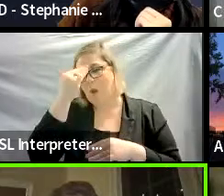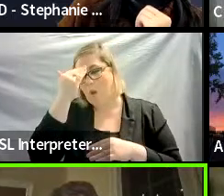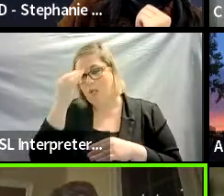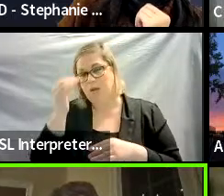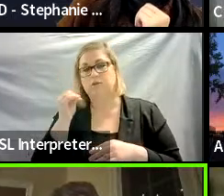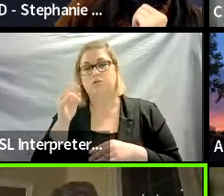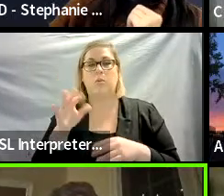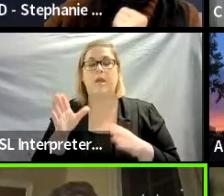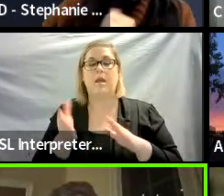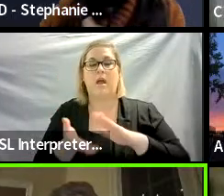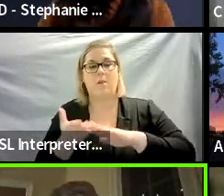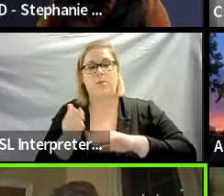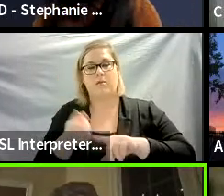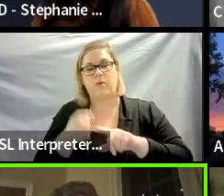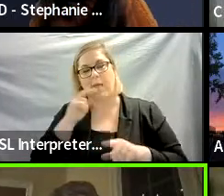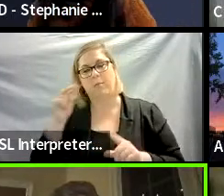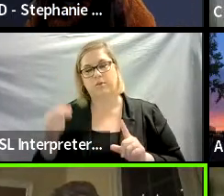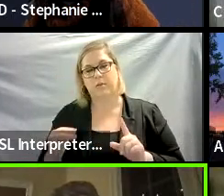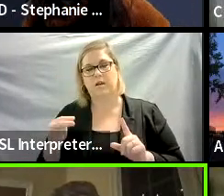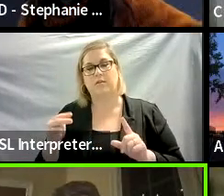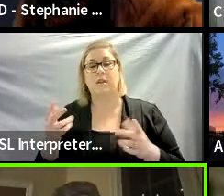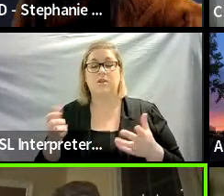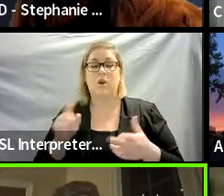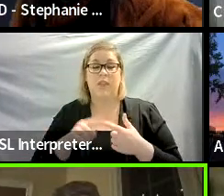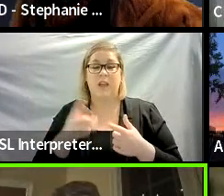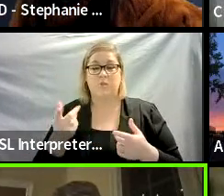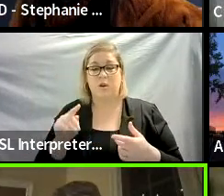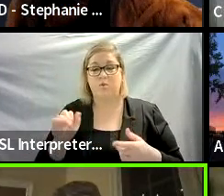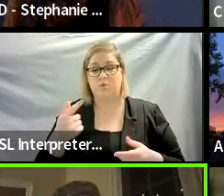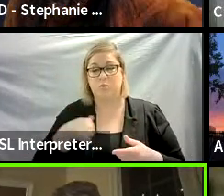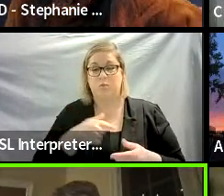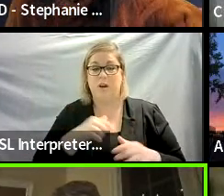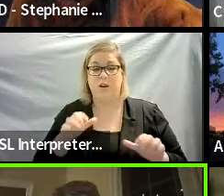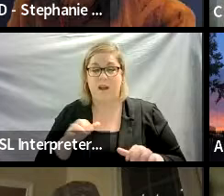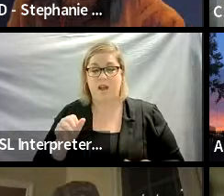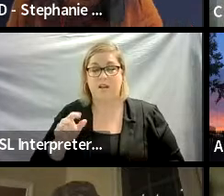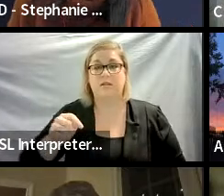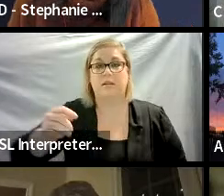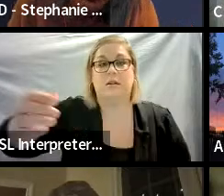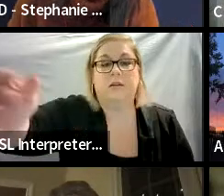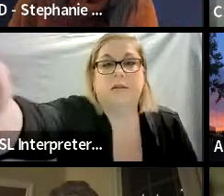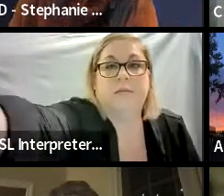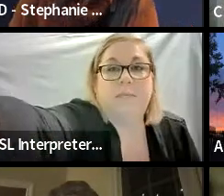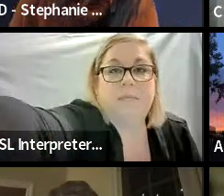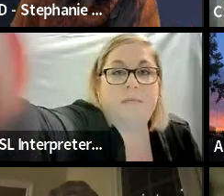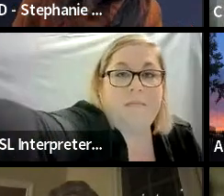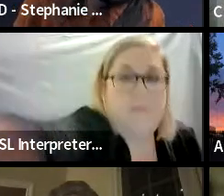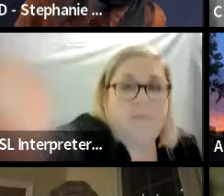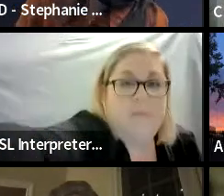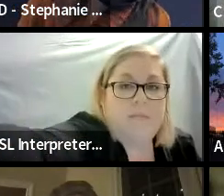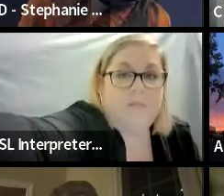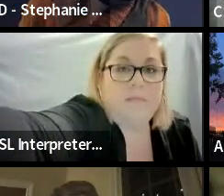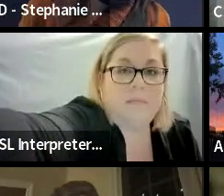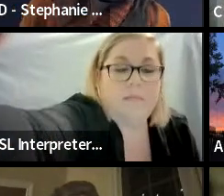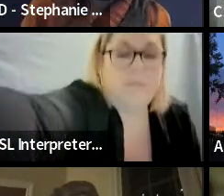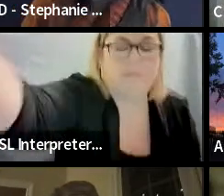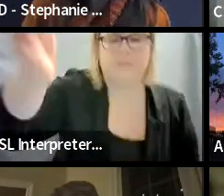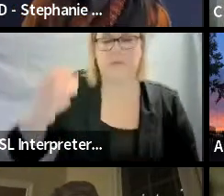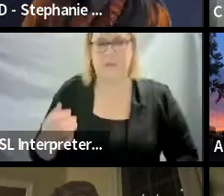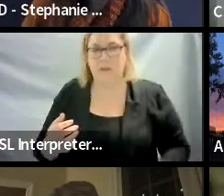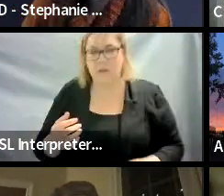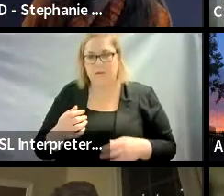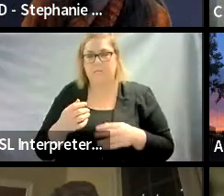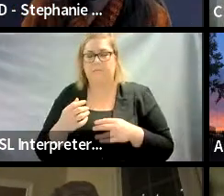can operate from. So that's where we're at. Thanks, Taylor. And thanks everyone for those